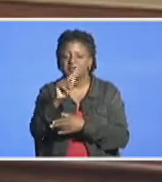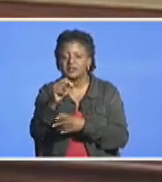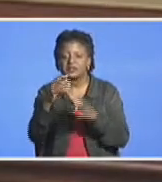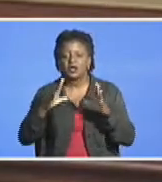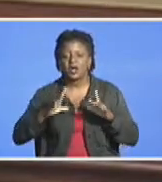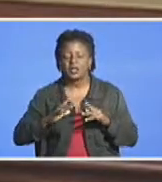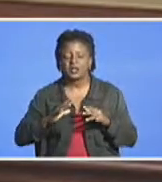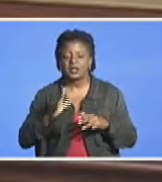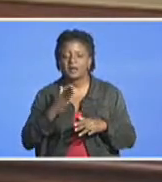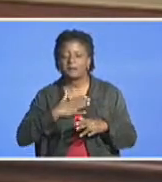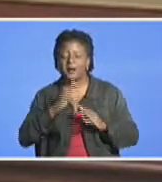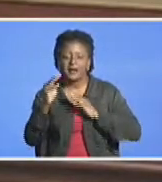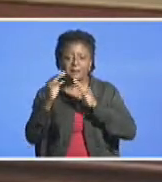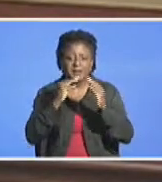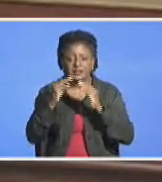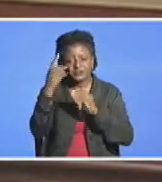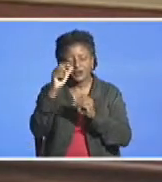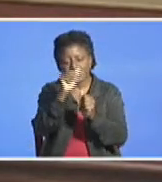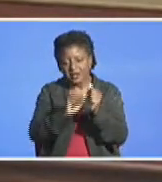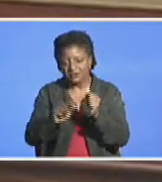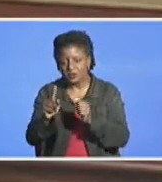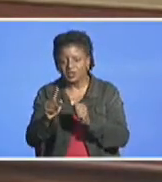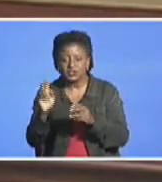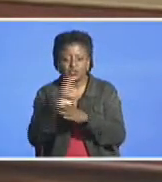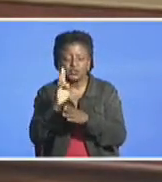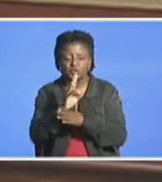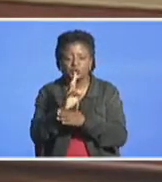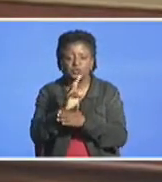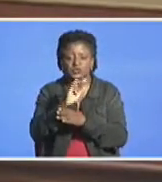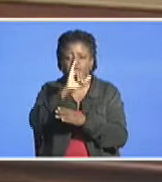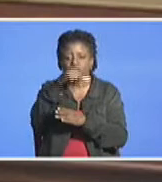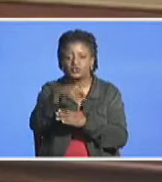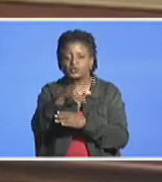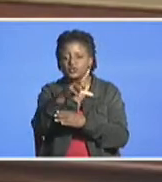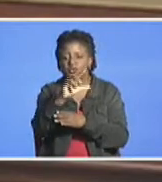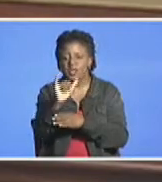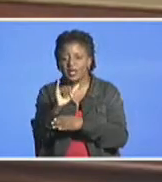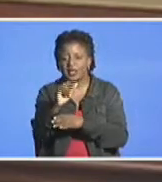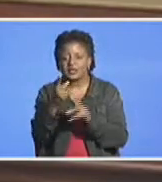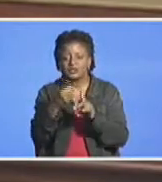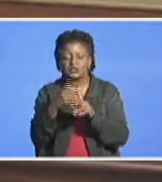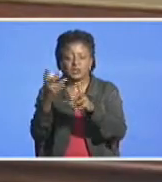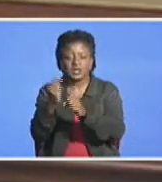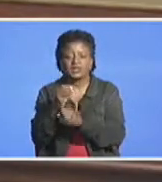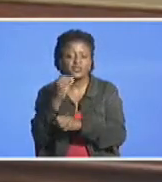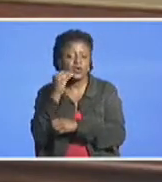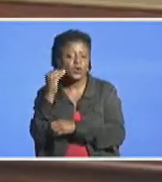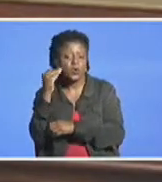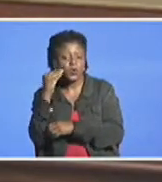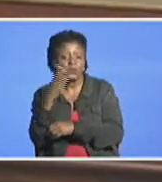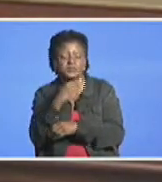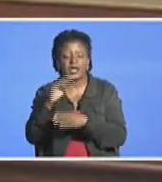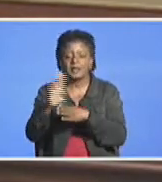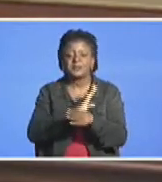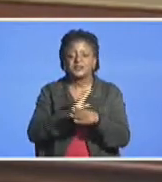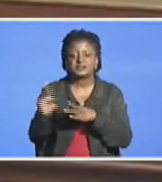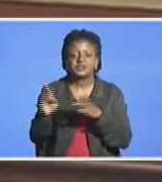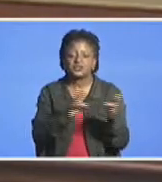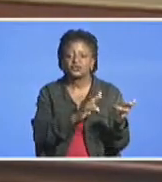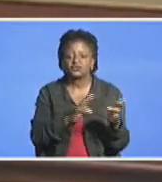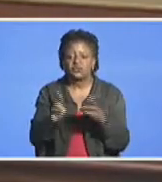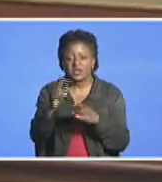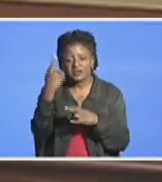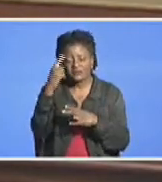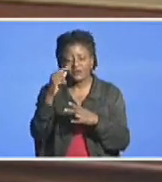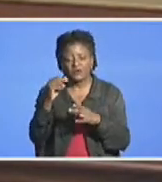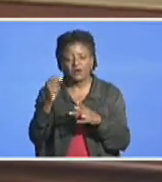to everyone is that they should use the month of July to get their homes and businesses ready for the